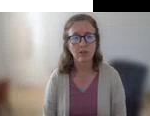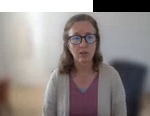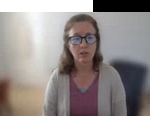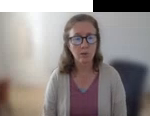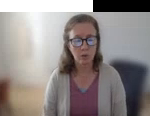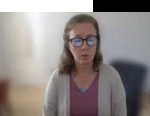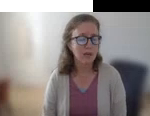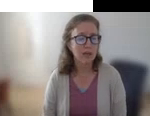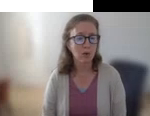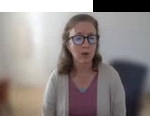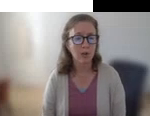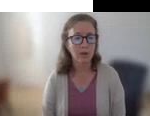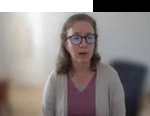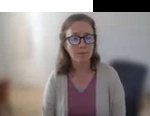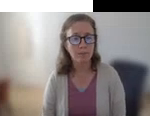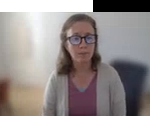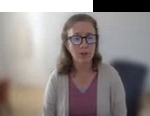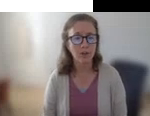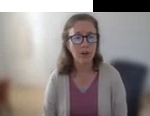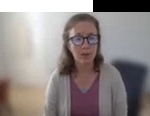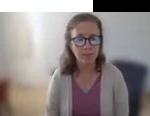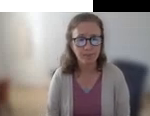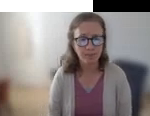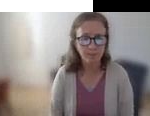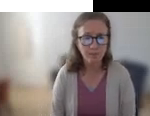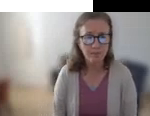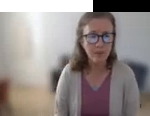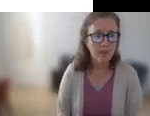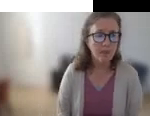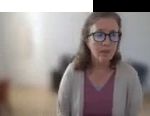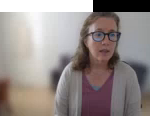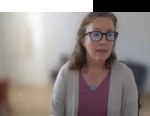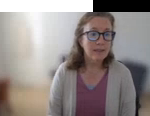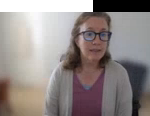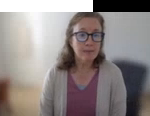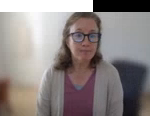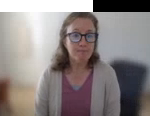navigate the website or their document.